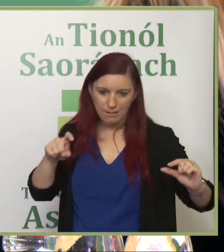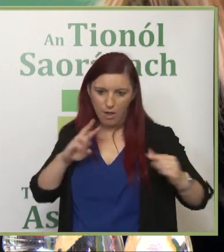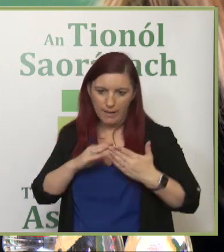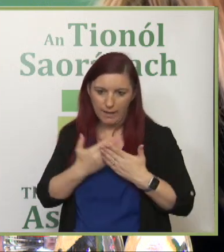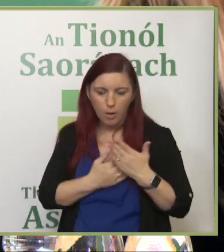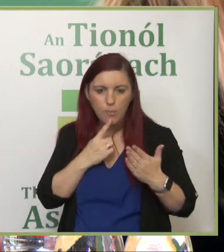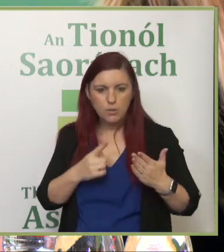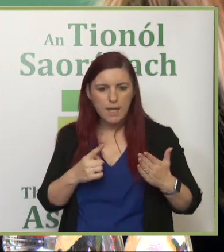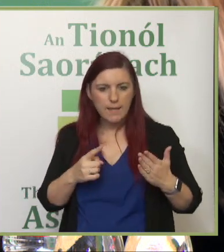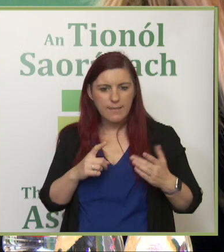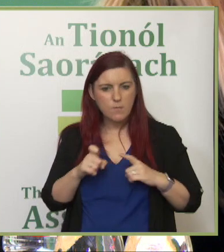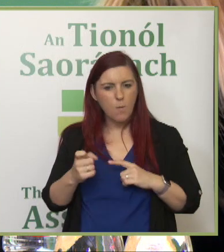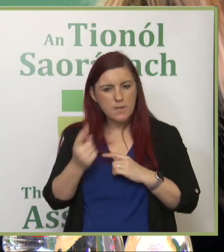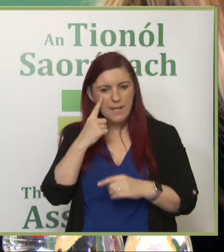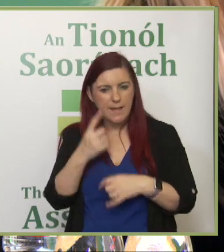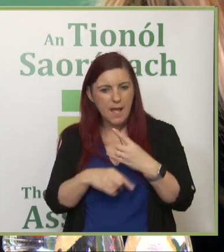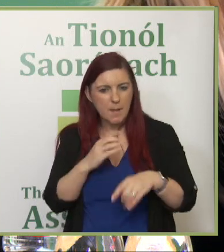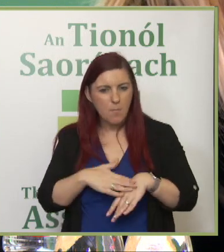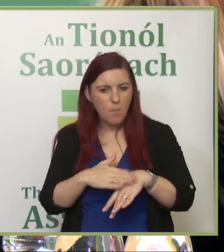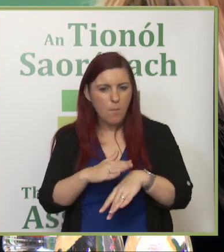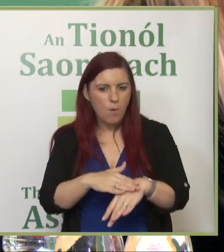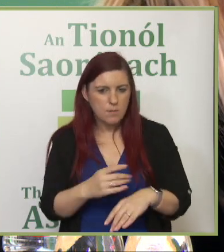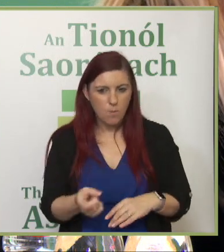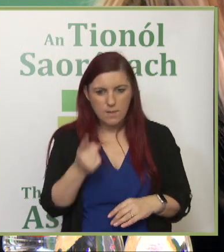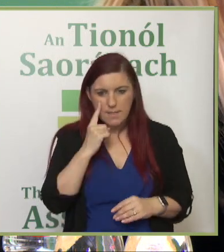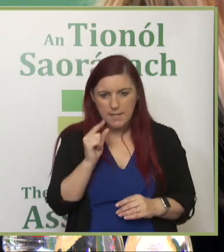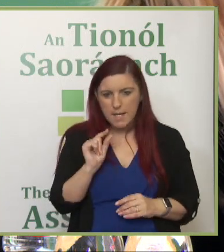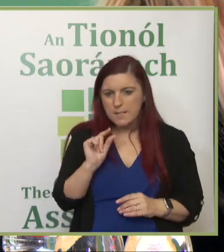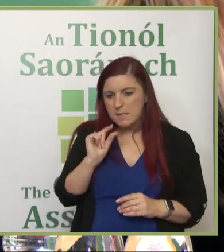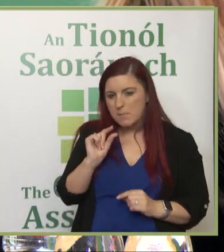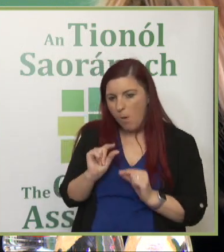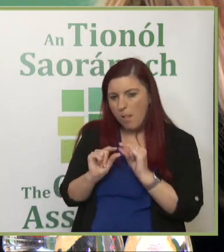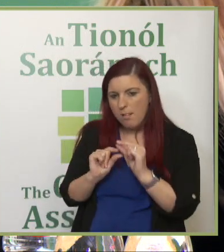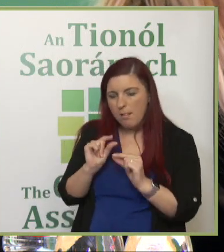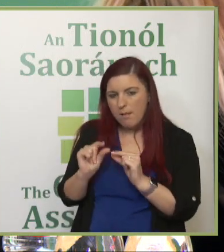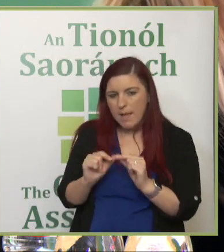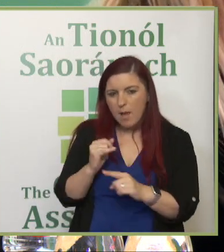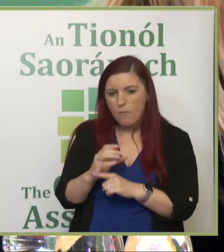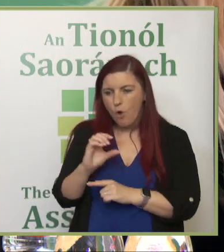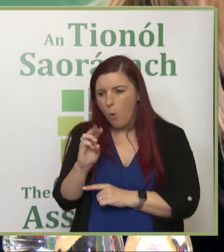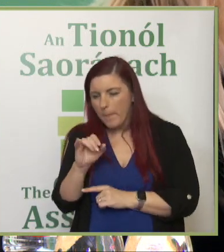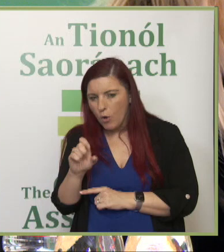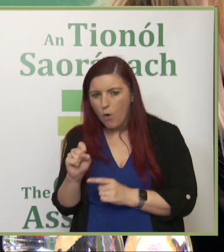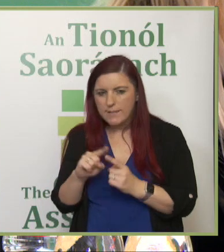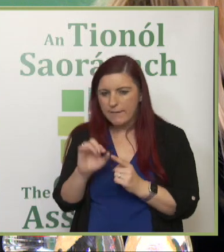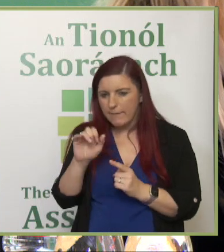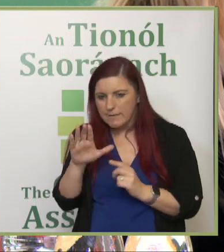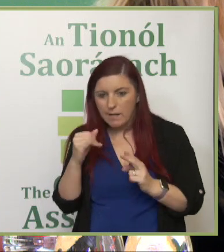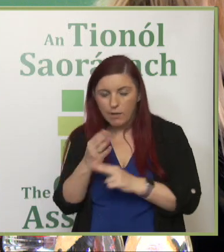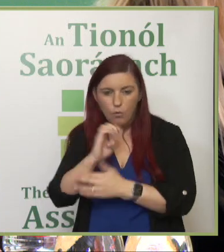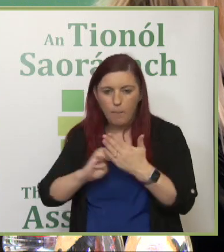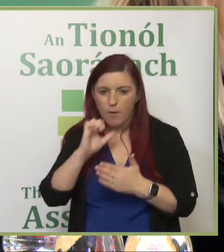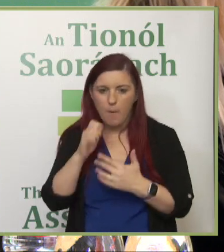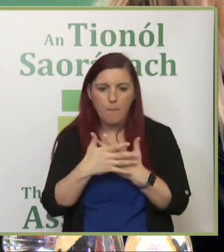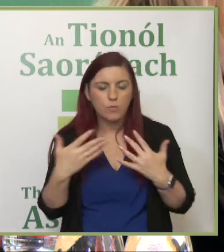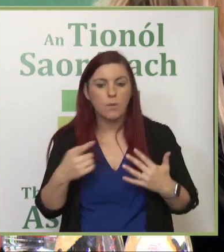cannabinoids and those sorts of substances, but we've seen a little bit in terms of synthetic opioids. At the same time, what we've seen is actually the